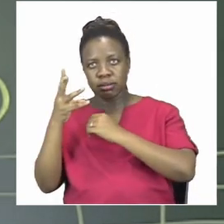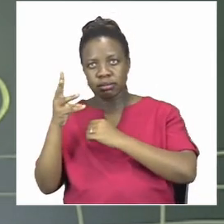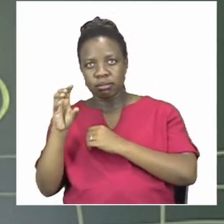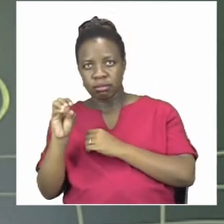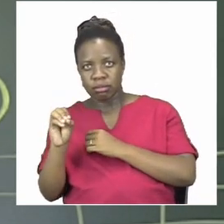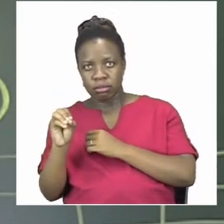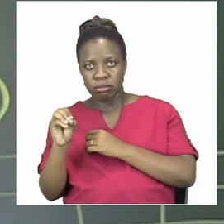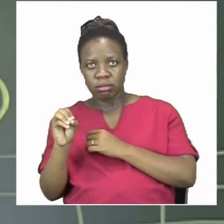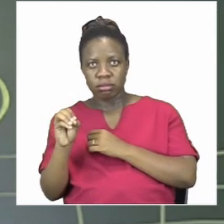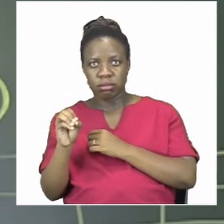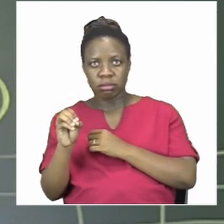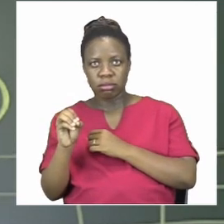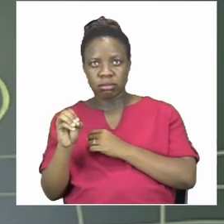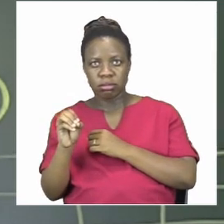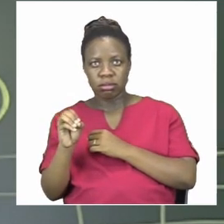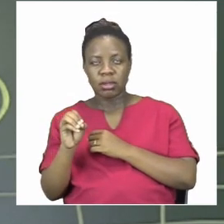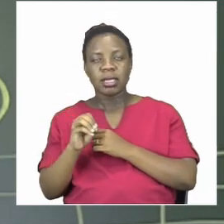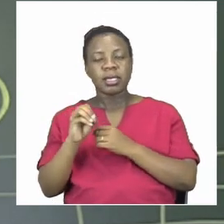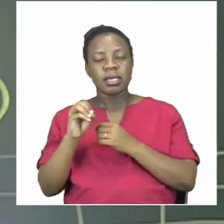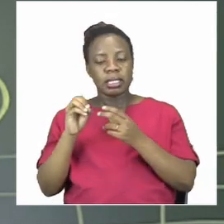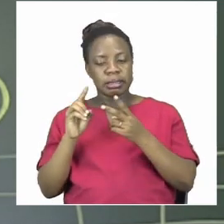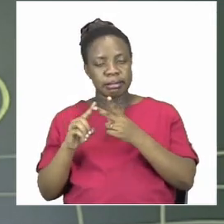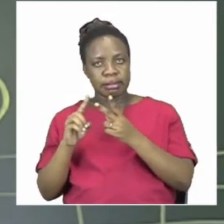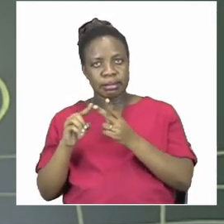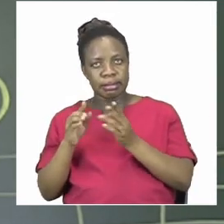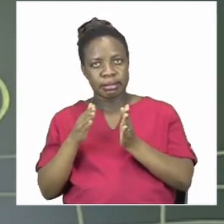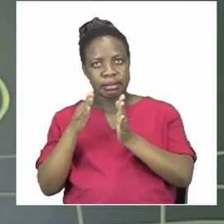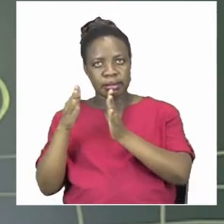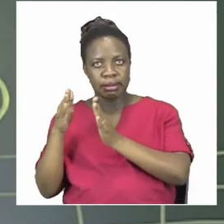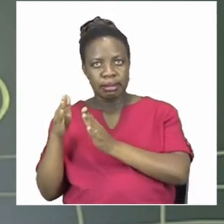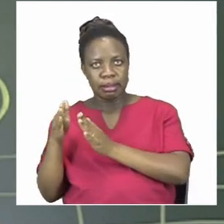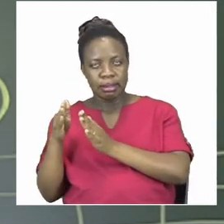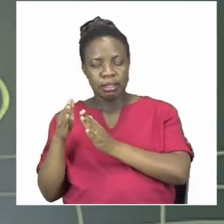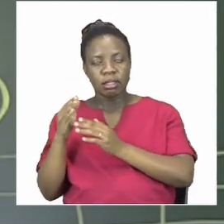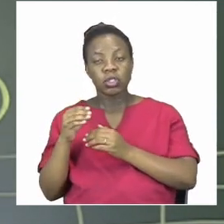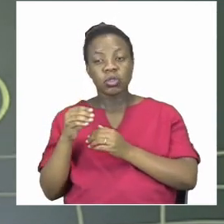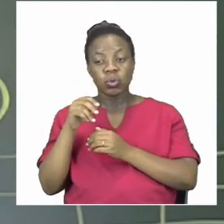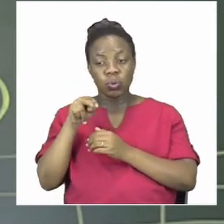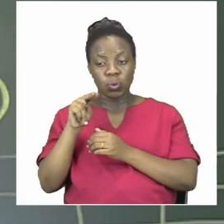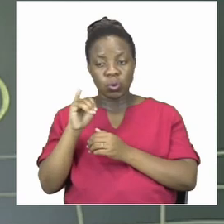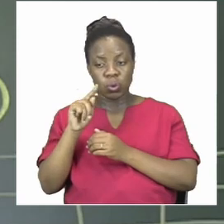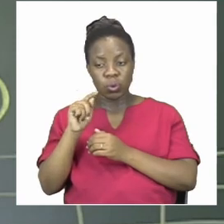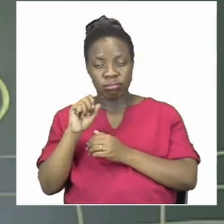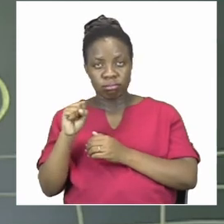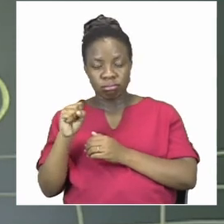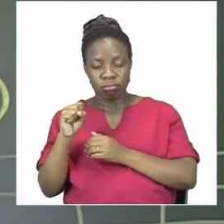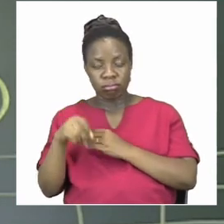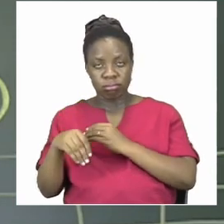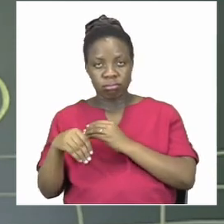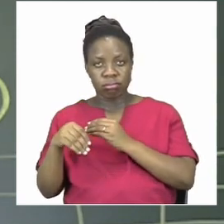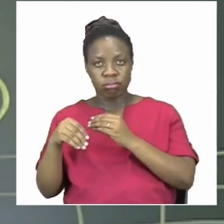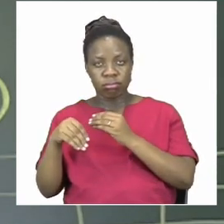then we add up our units. And here we have 3 plus 1. Can you